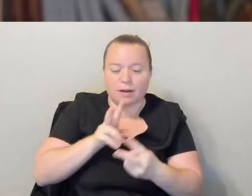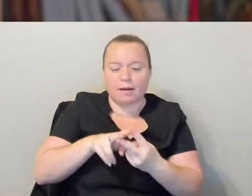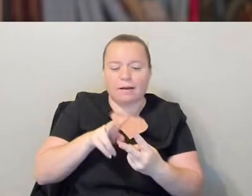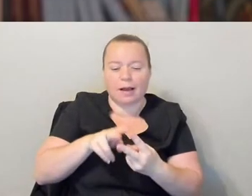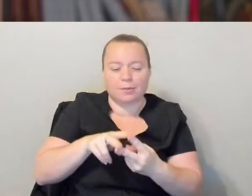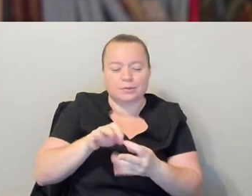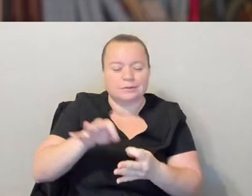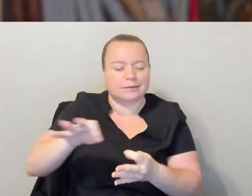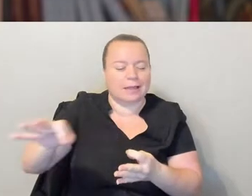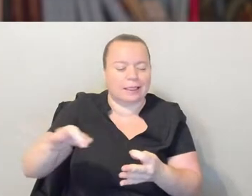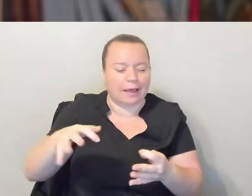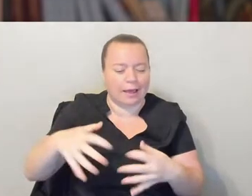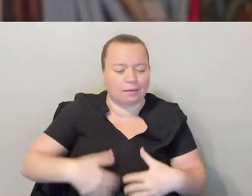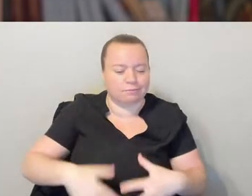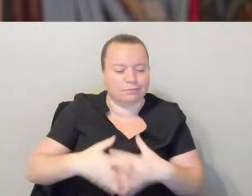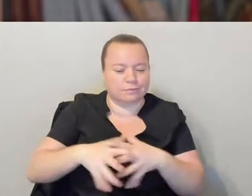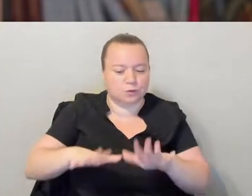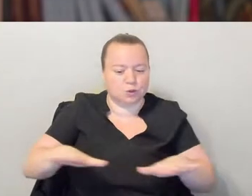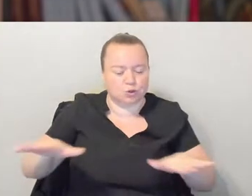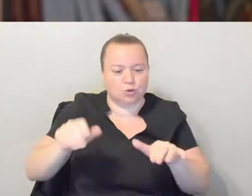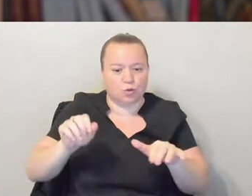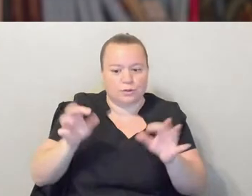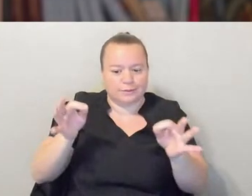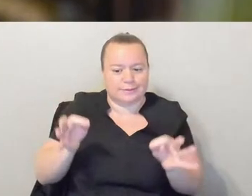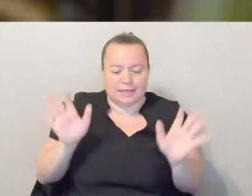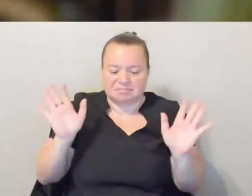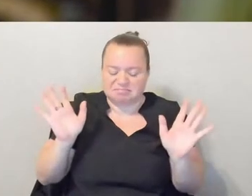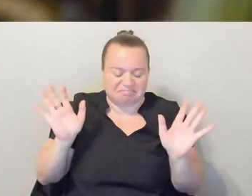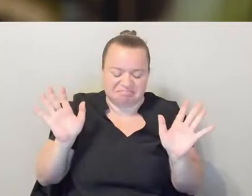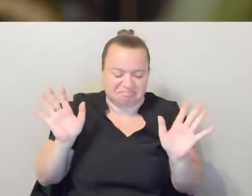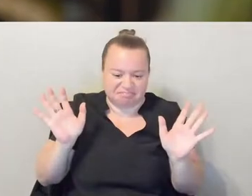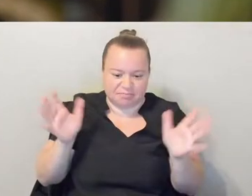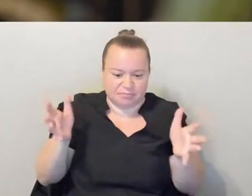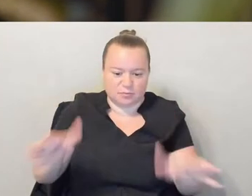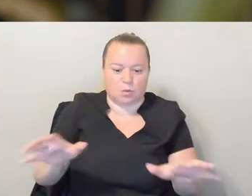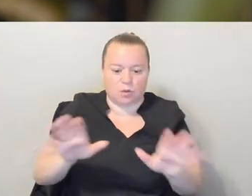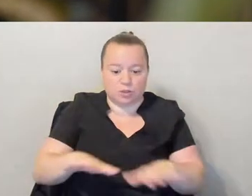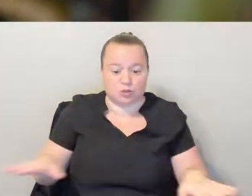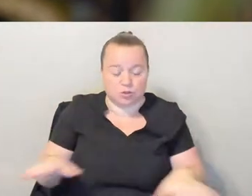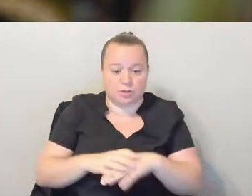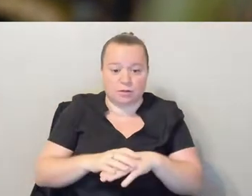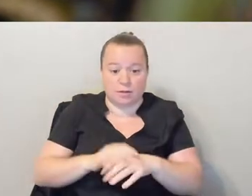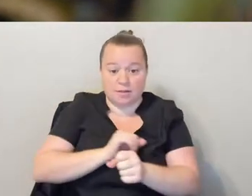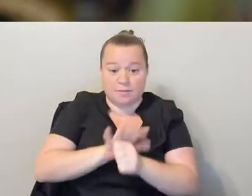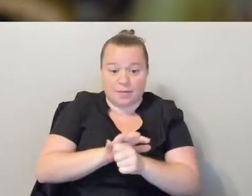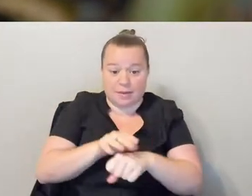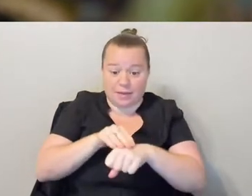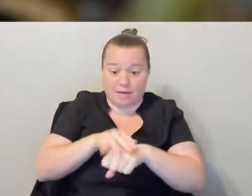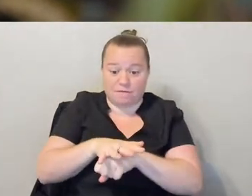children or to decide not to have them at all. The effects of the pandemic also took a heavy toll on mental